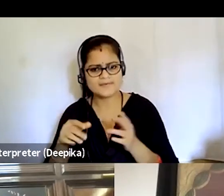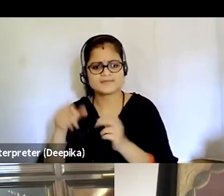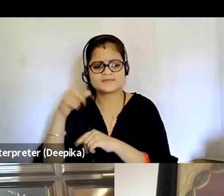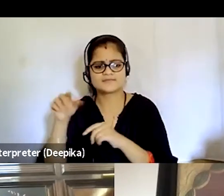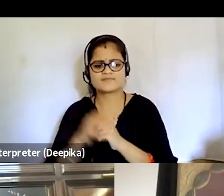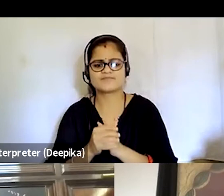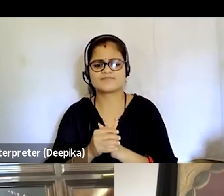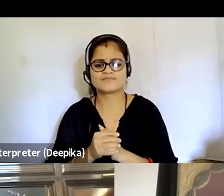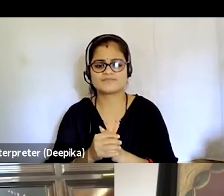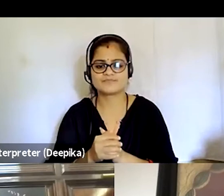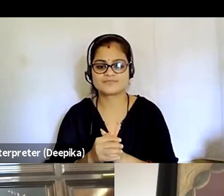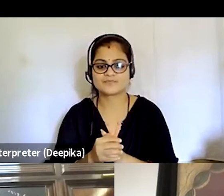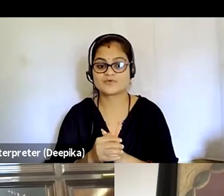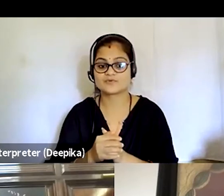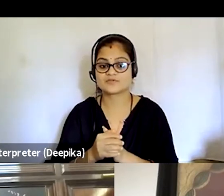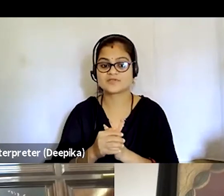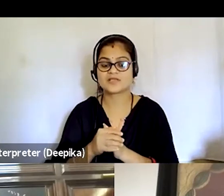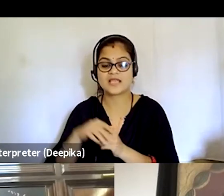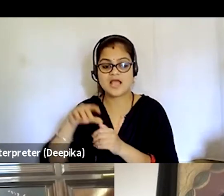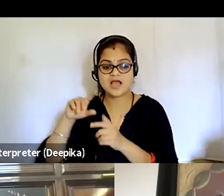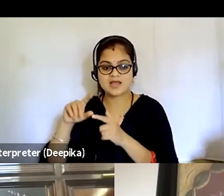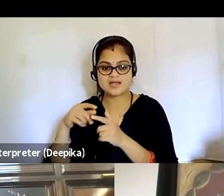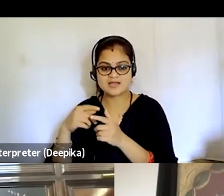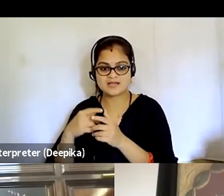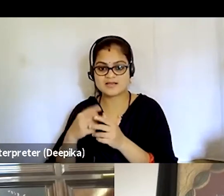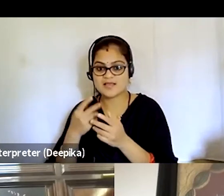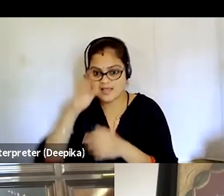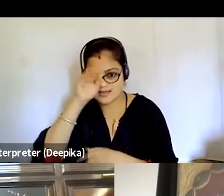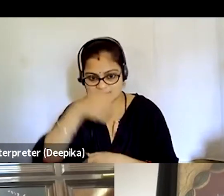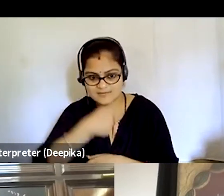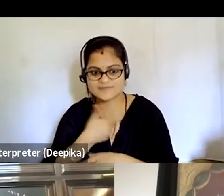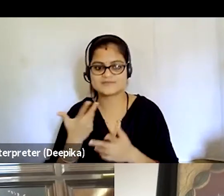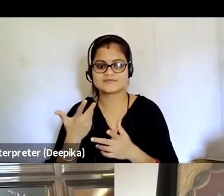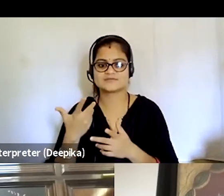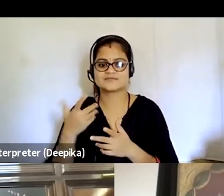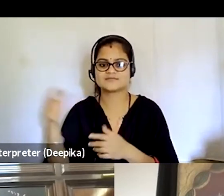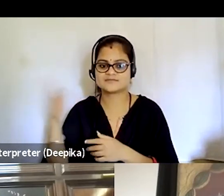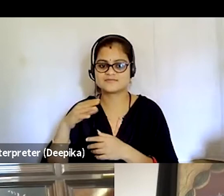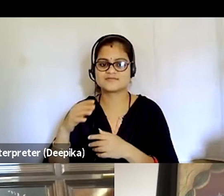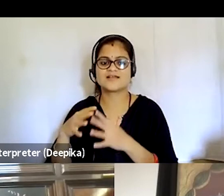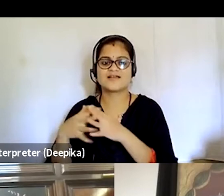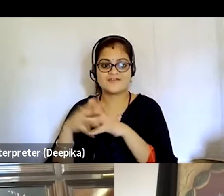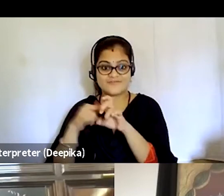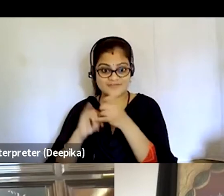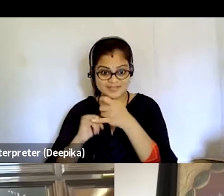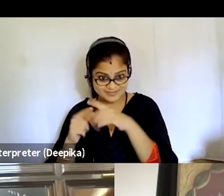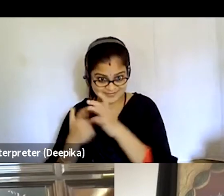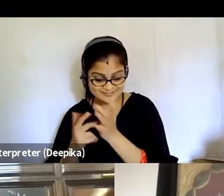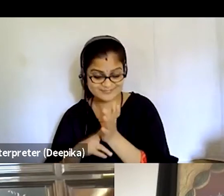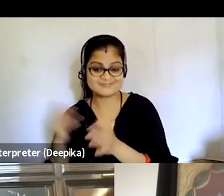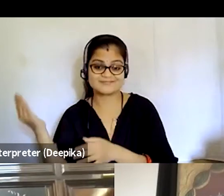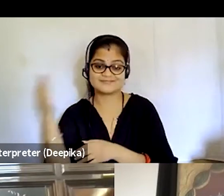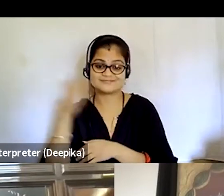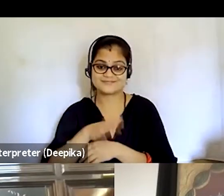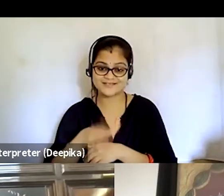Aerosmith, they wanted to see ride an elephant. So we had to bring an elephant to the West End Hotel. Oh, wow.